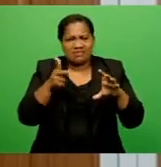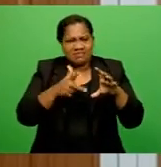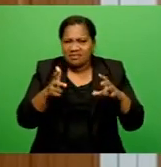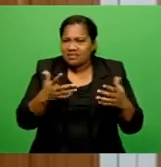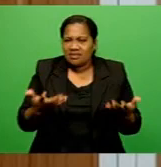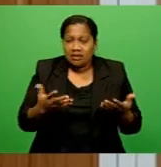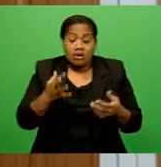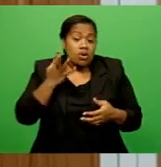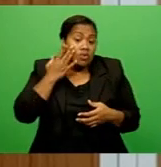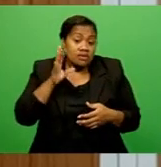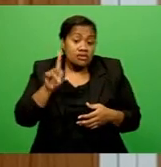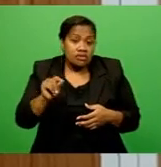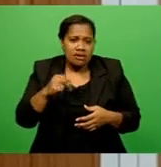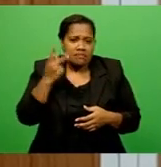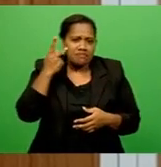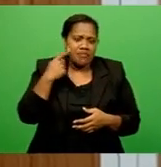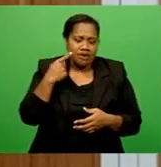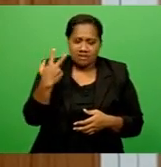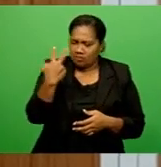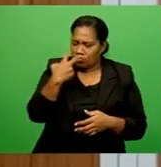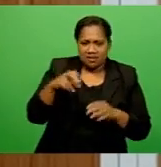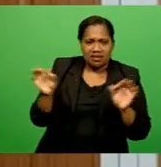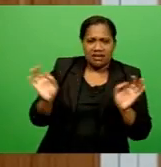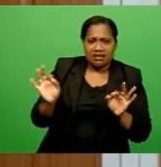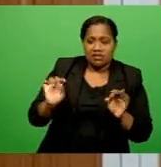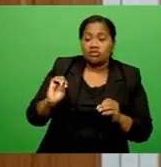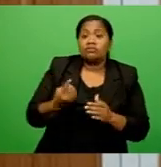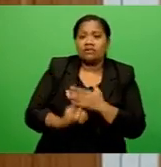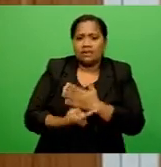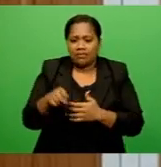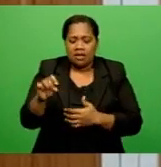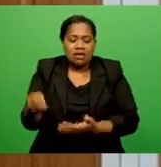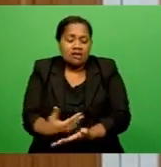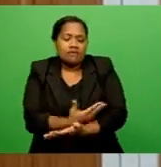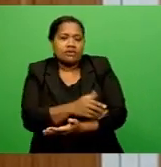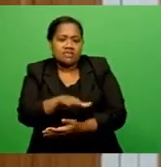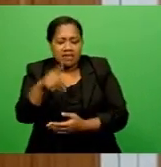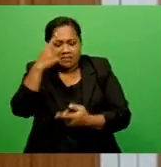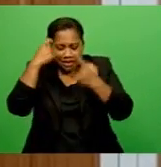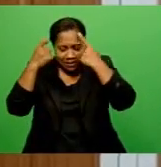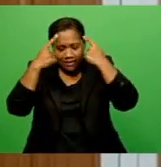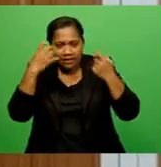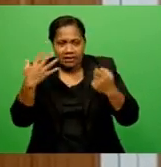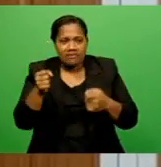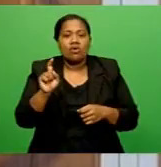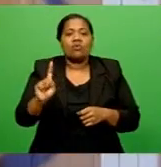not monitored by their parents. So they get all these kind of influences and get the ideas, hence why